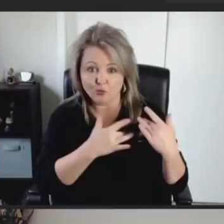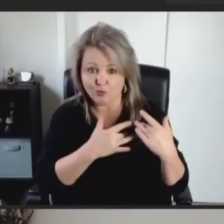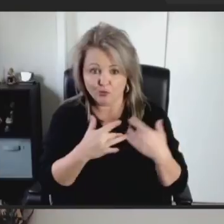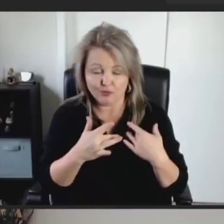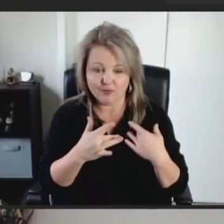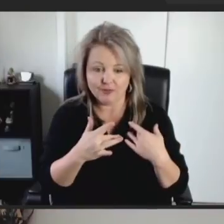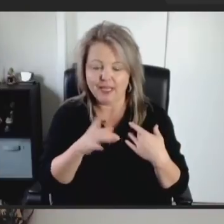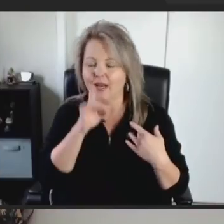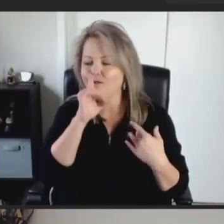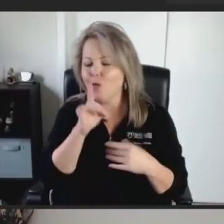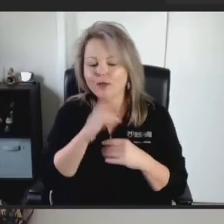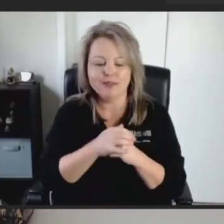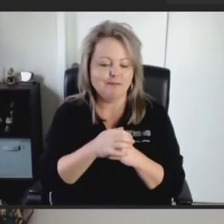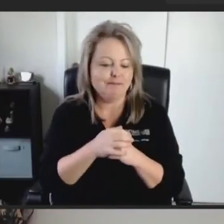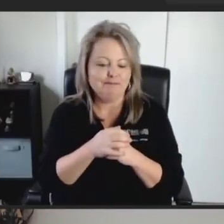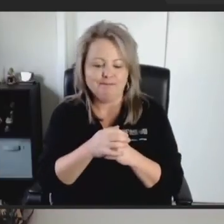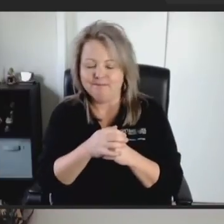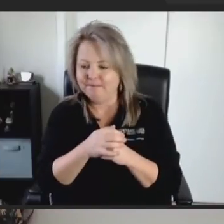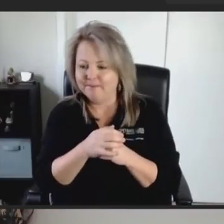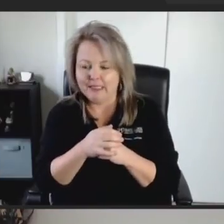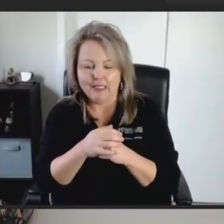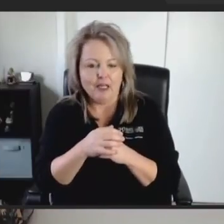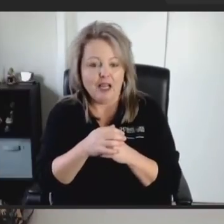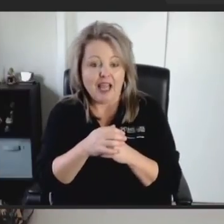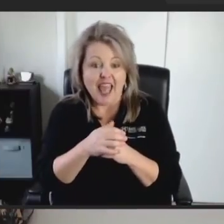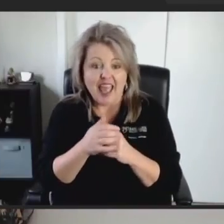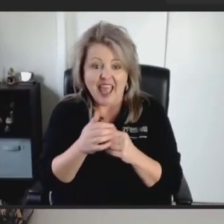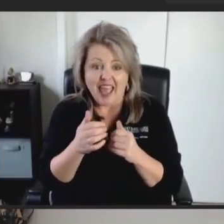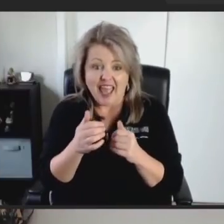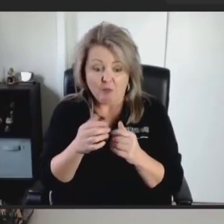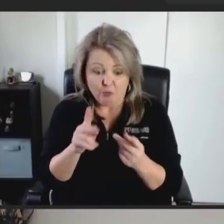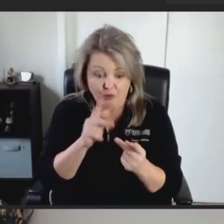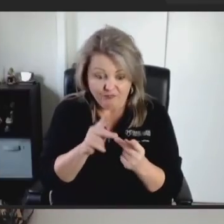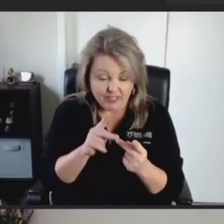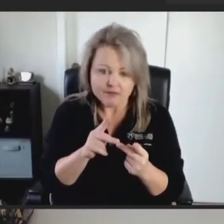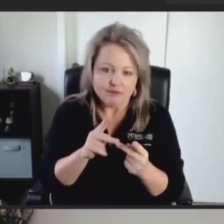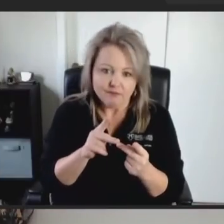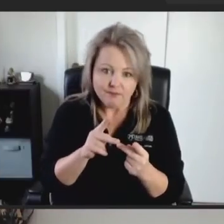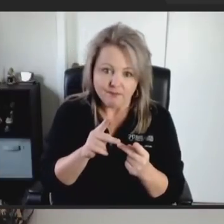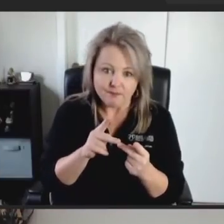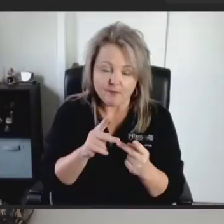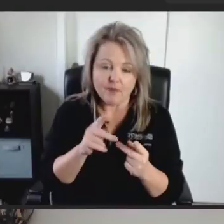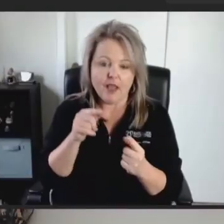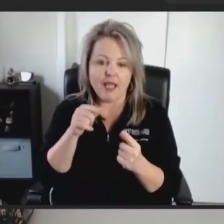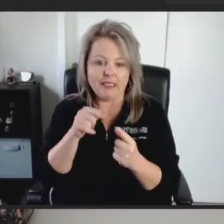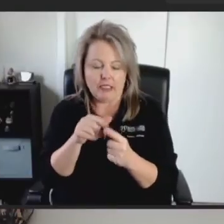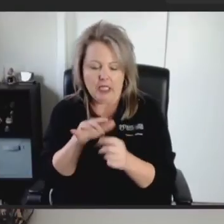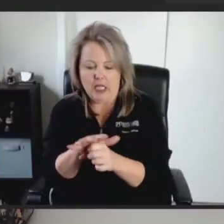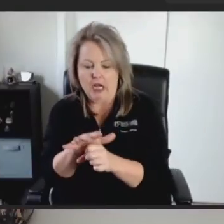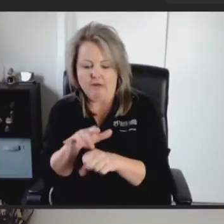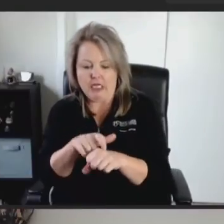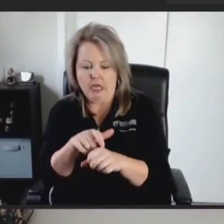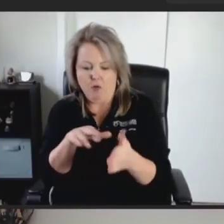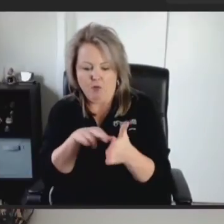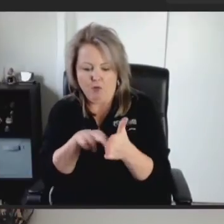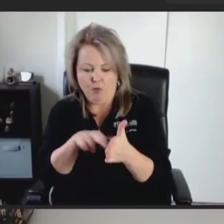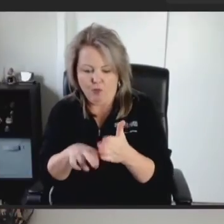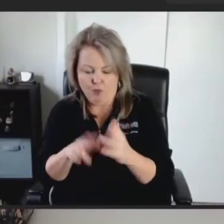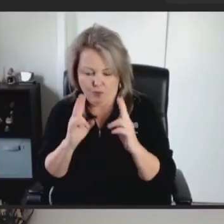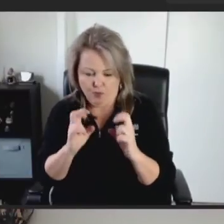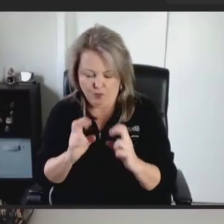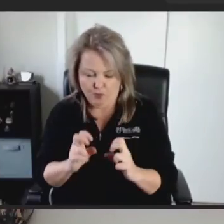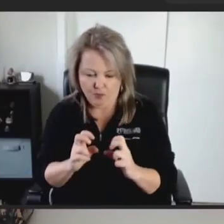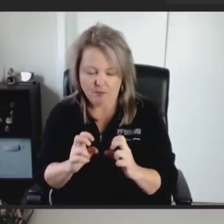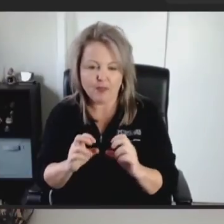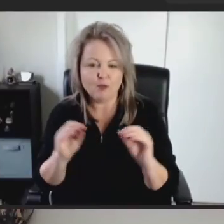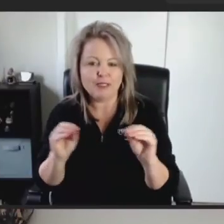course, there's nothing that's going to be perfect until we have enough time, but there's a couple magic numbers